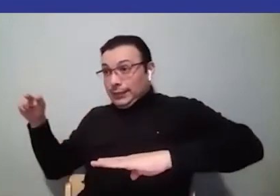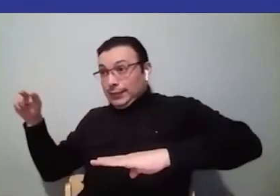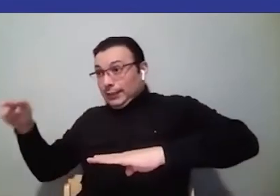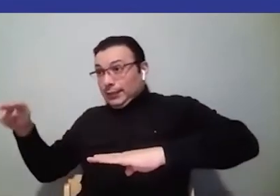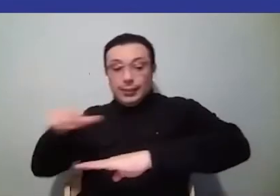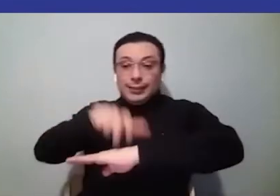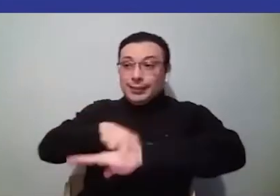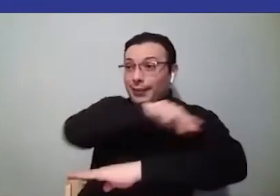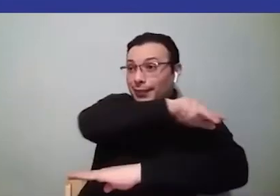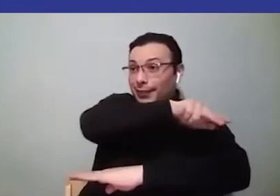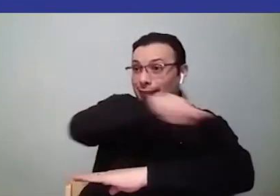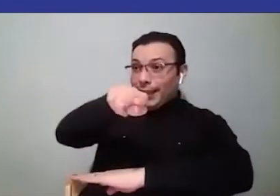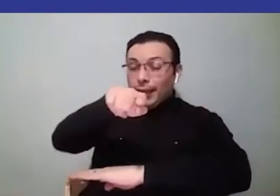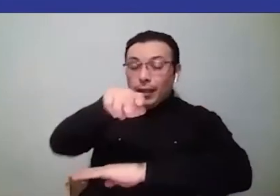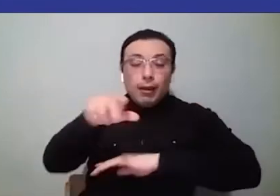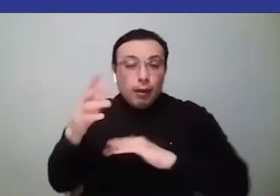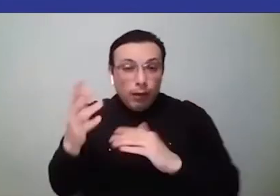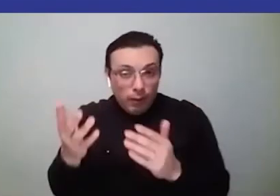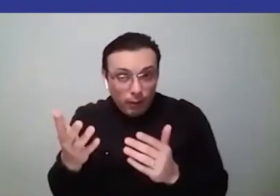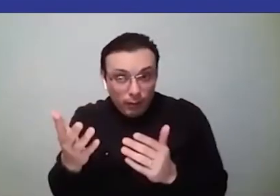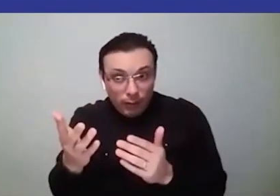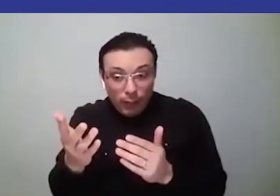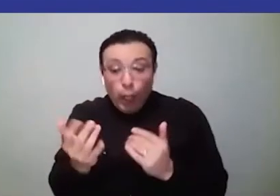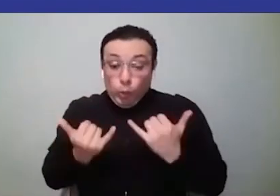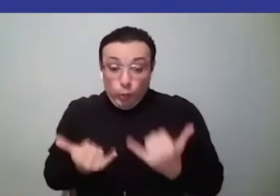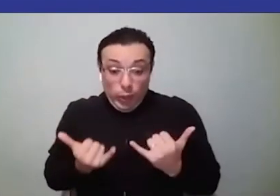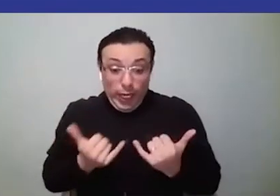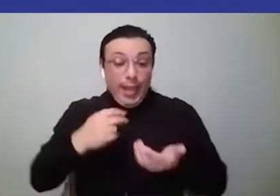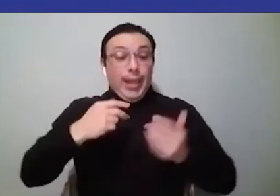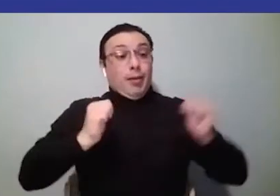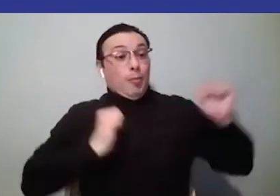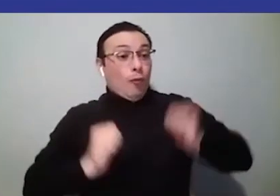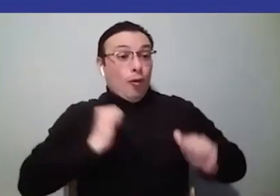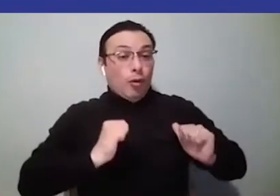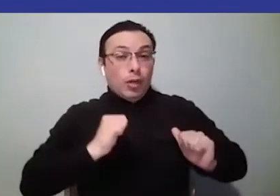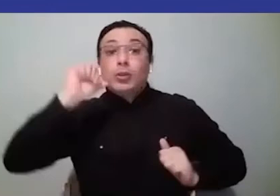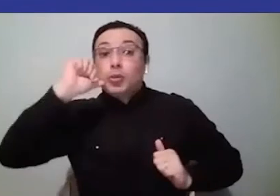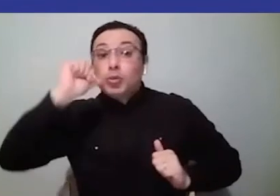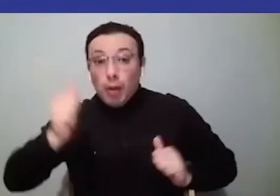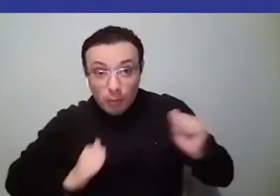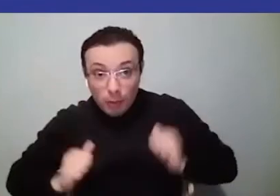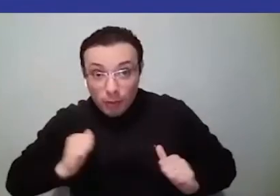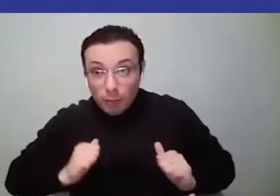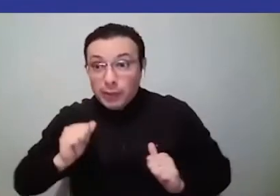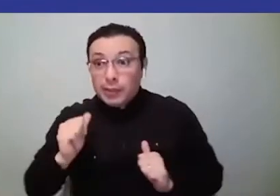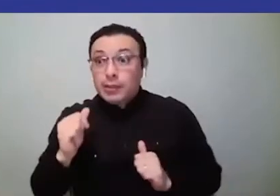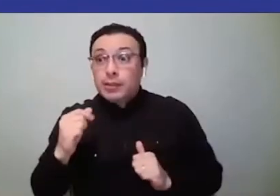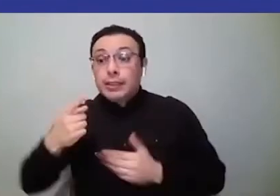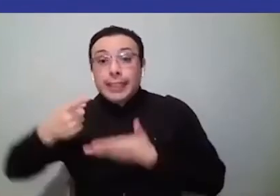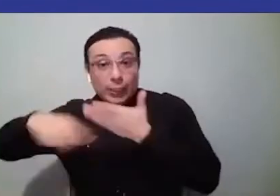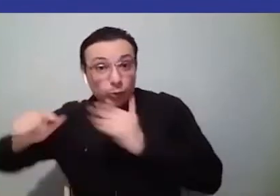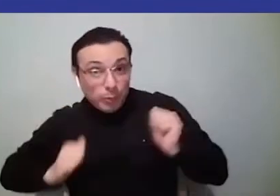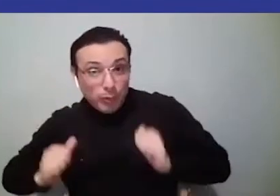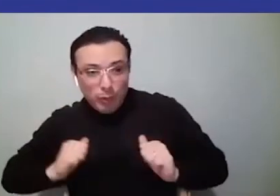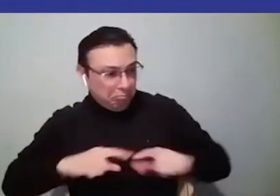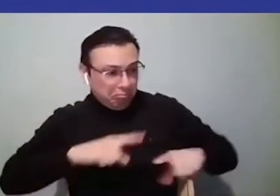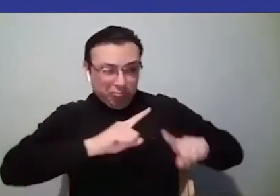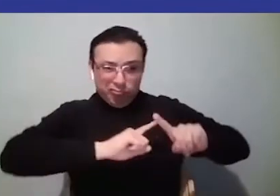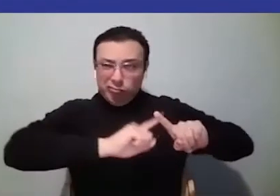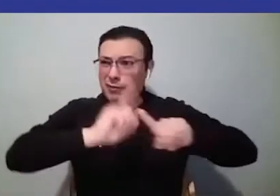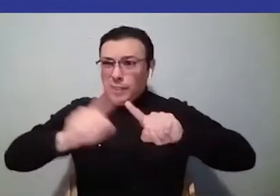the same. So how do you create a space for that to come alive in an